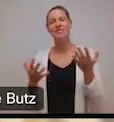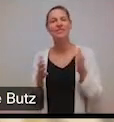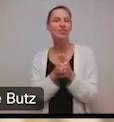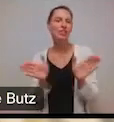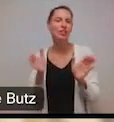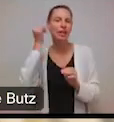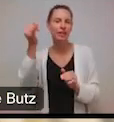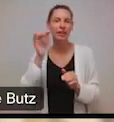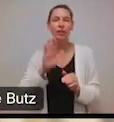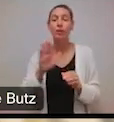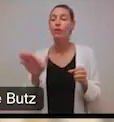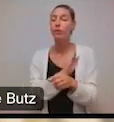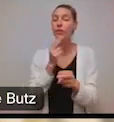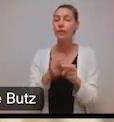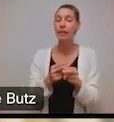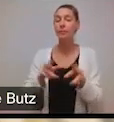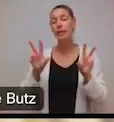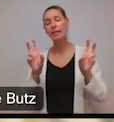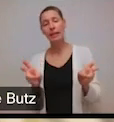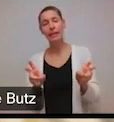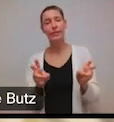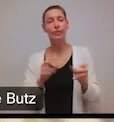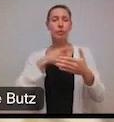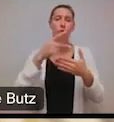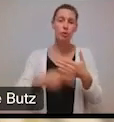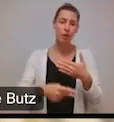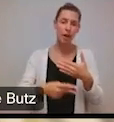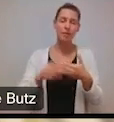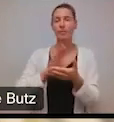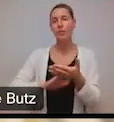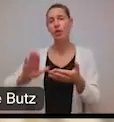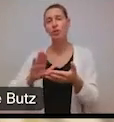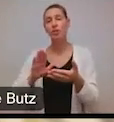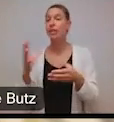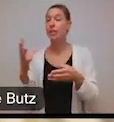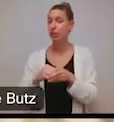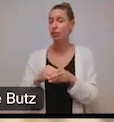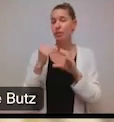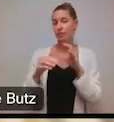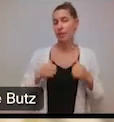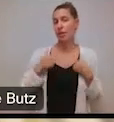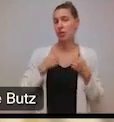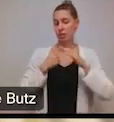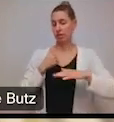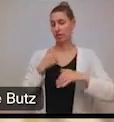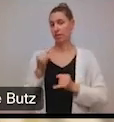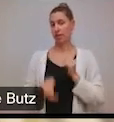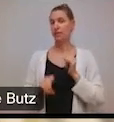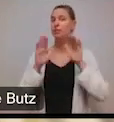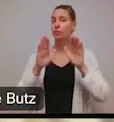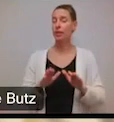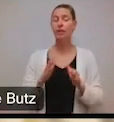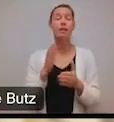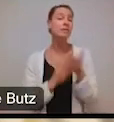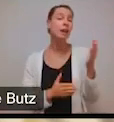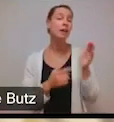your title, program, college, including your email address at the bottom is really great. Some examples include student number. That's up to